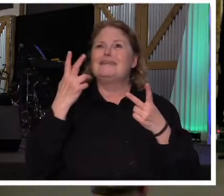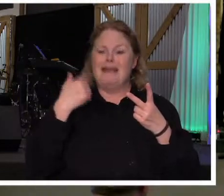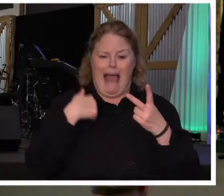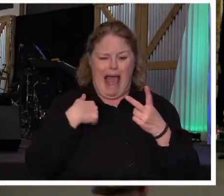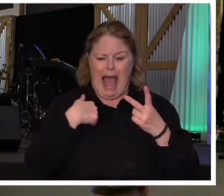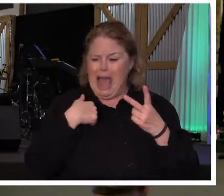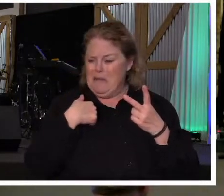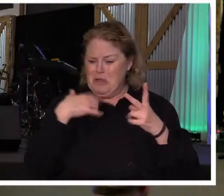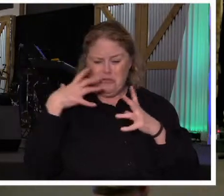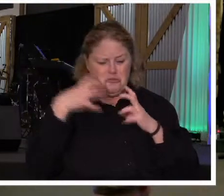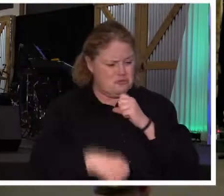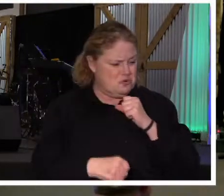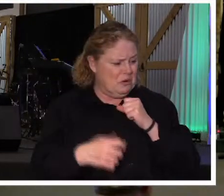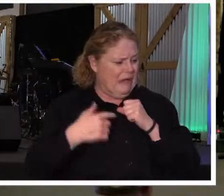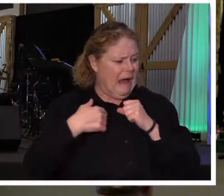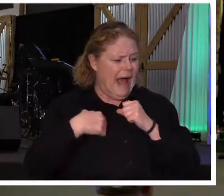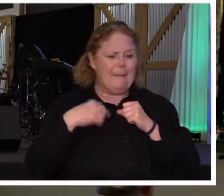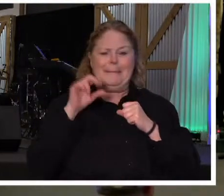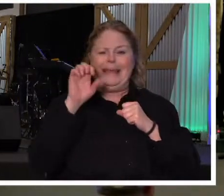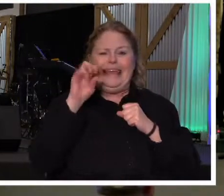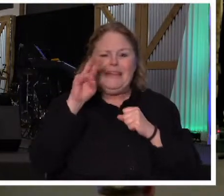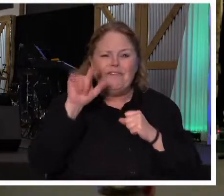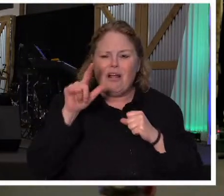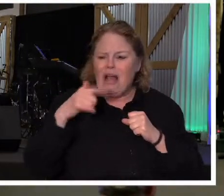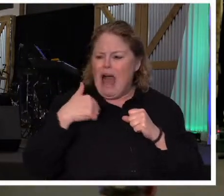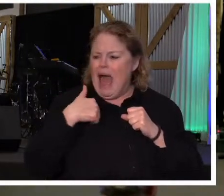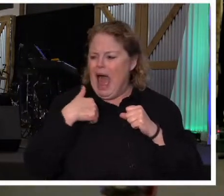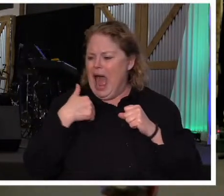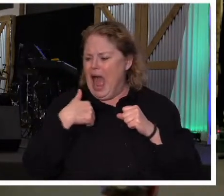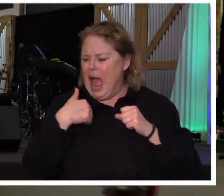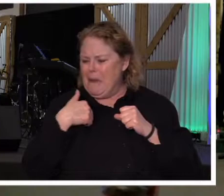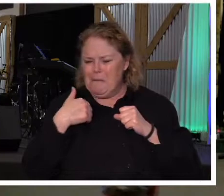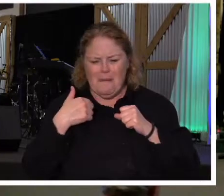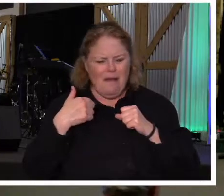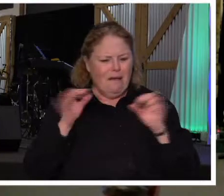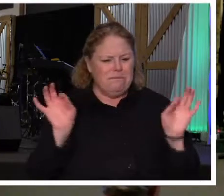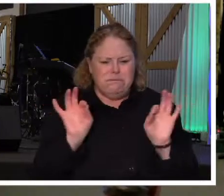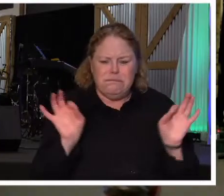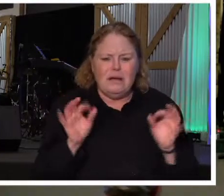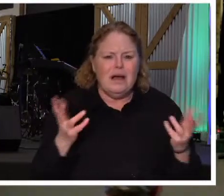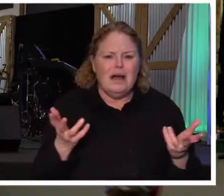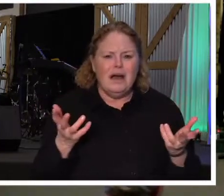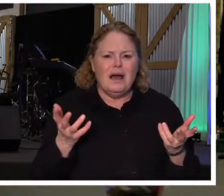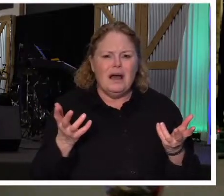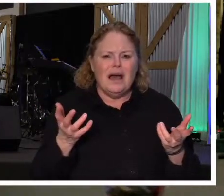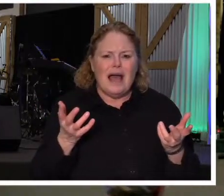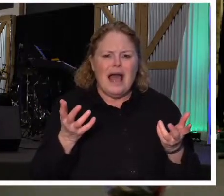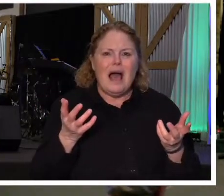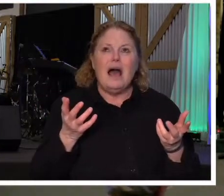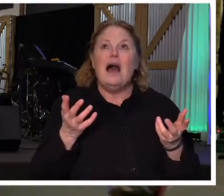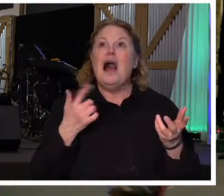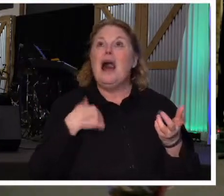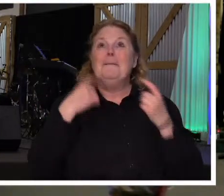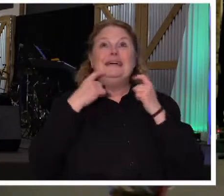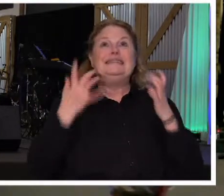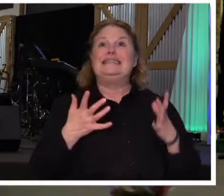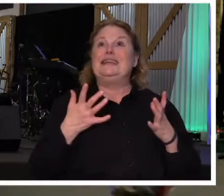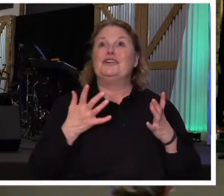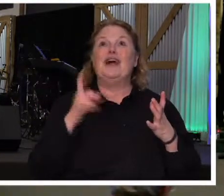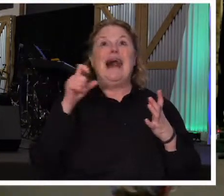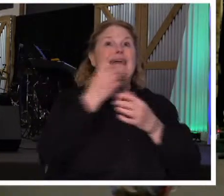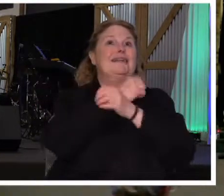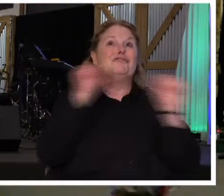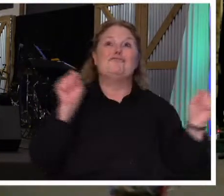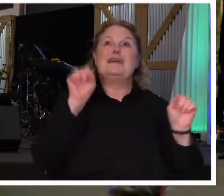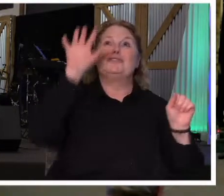selfish, more capable of evil, more petty, more small-minded than you ever thought that you were. And you suddenly know that you're a sinner needing to be rescued